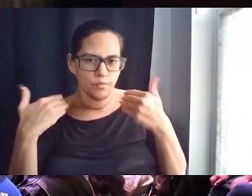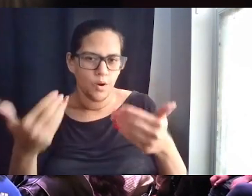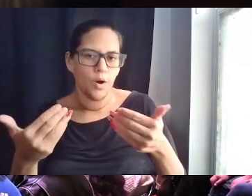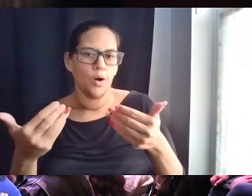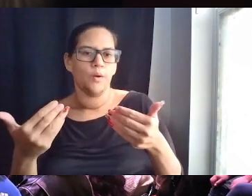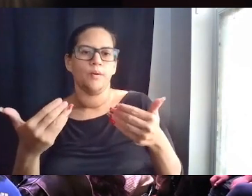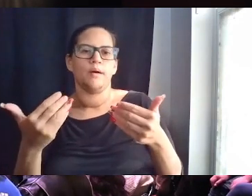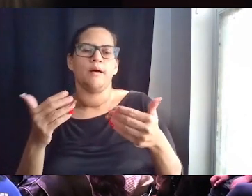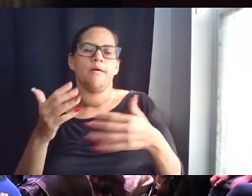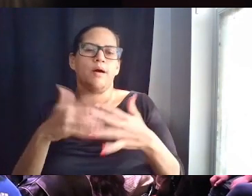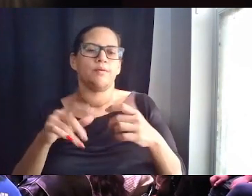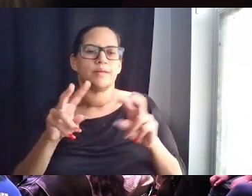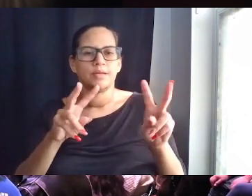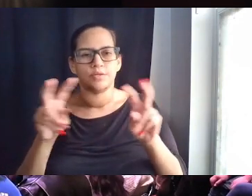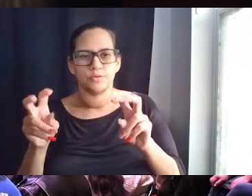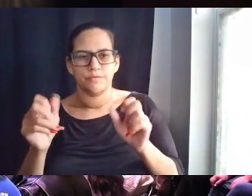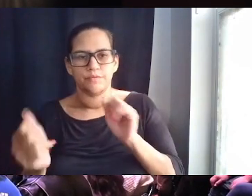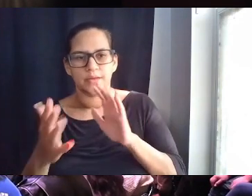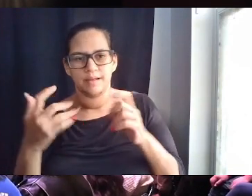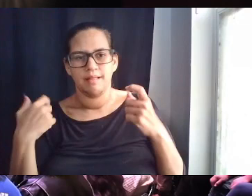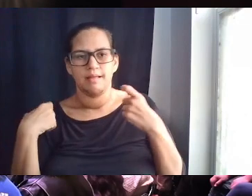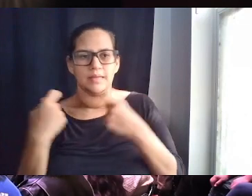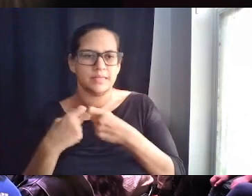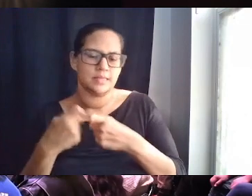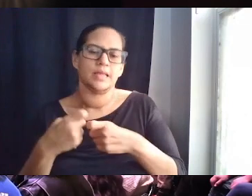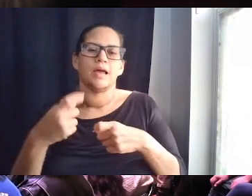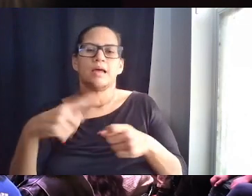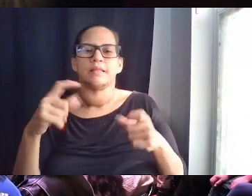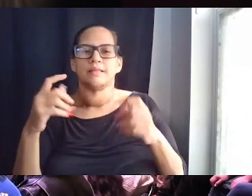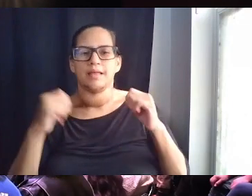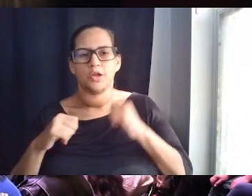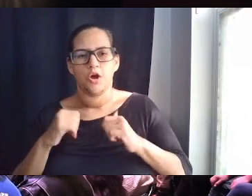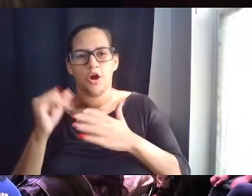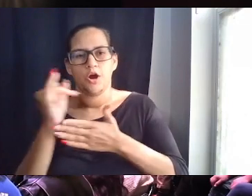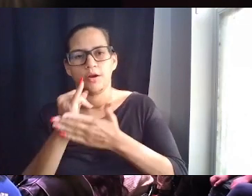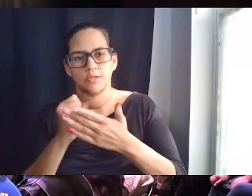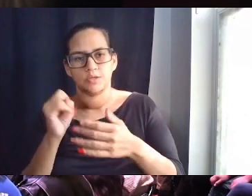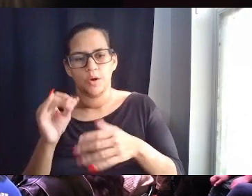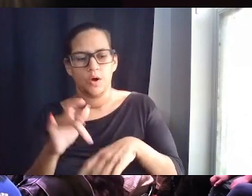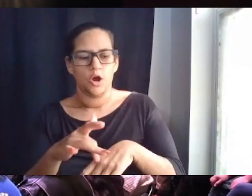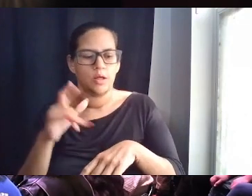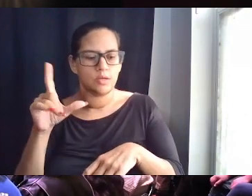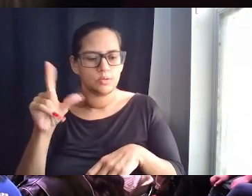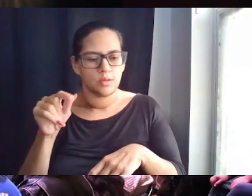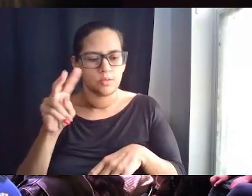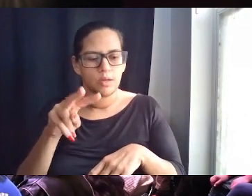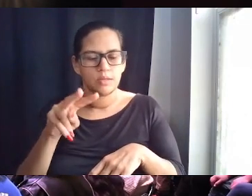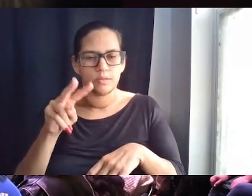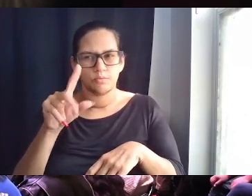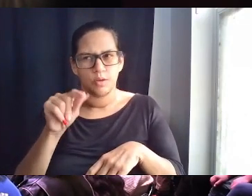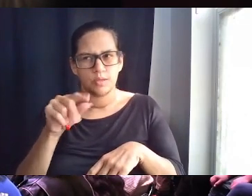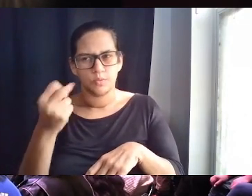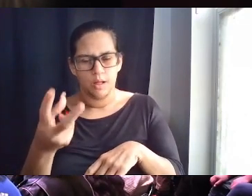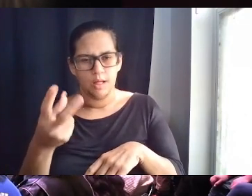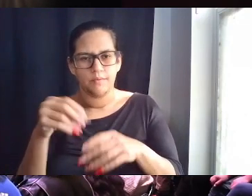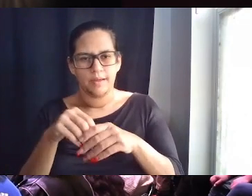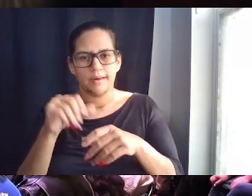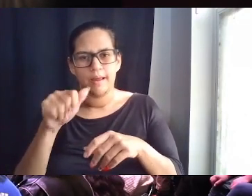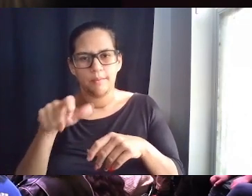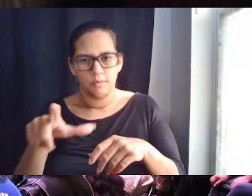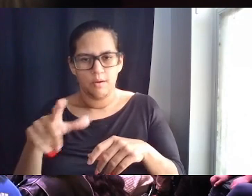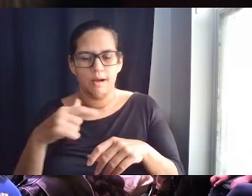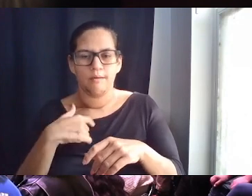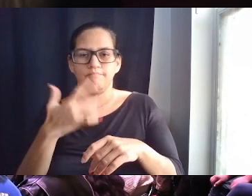around the issues facing Latinx theater artists. So, in early 2012, in April, I was fortunate to receive an email from P.